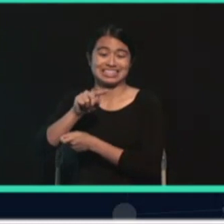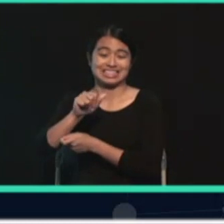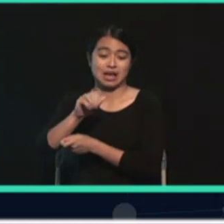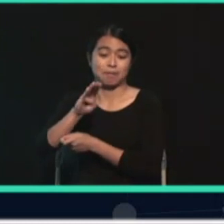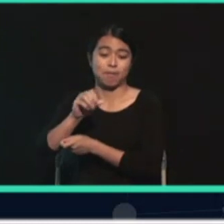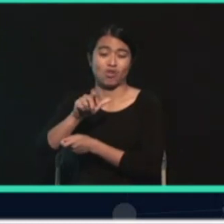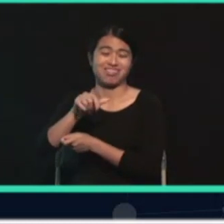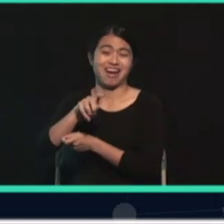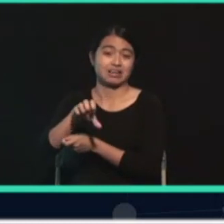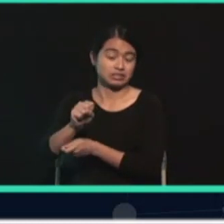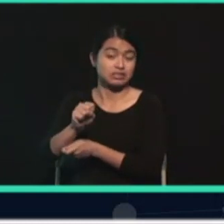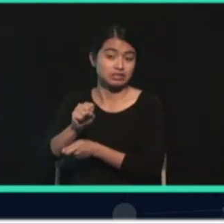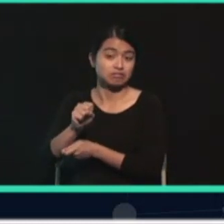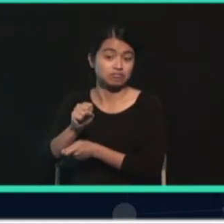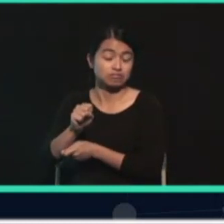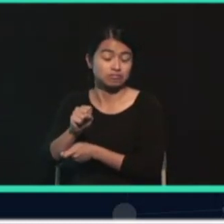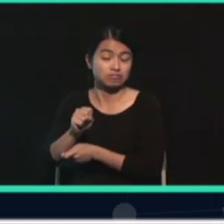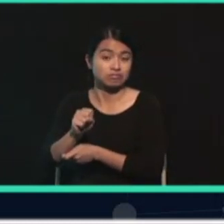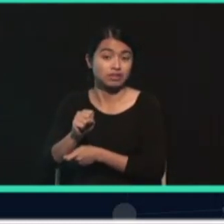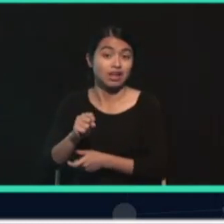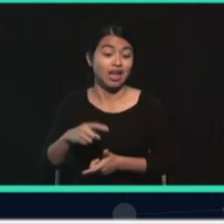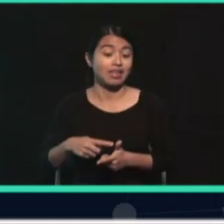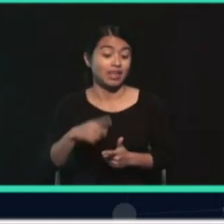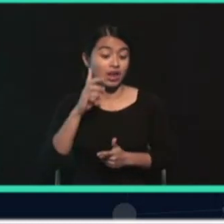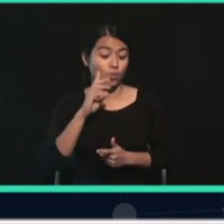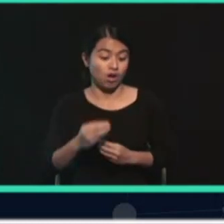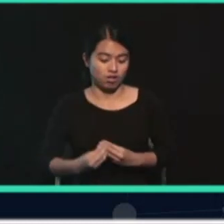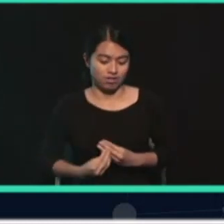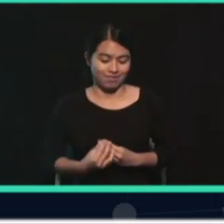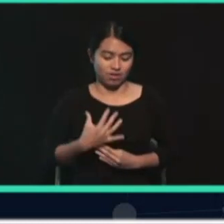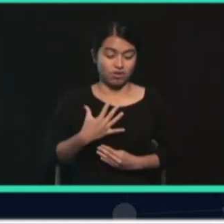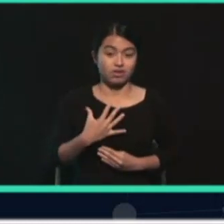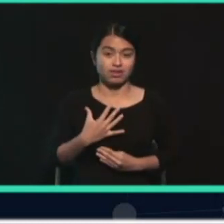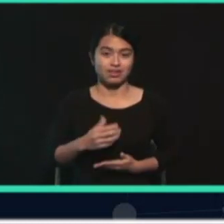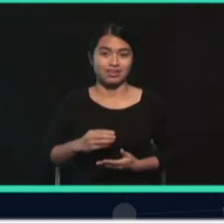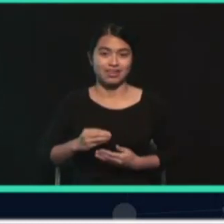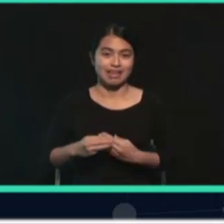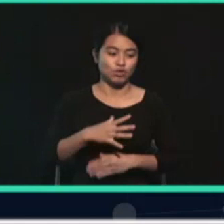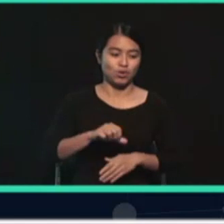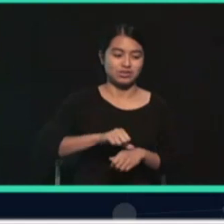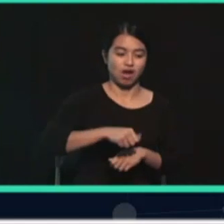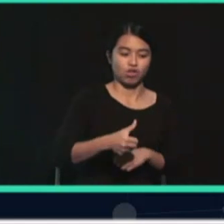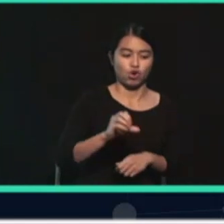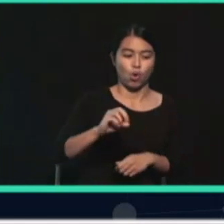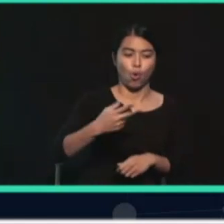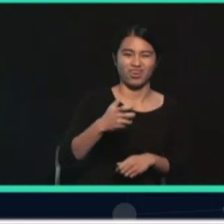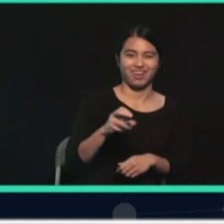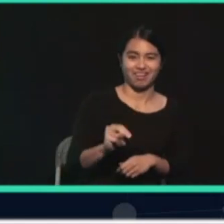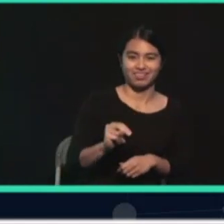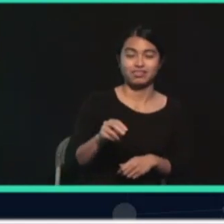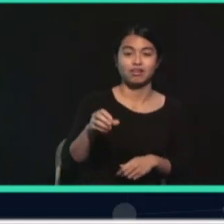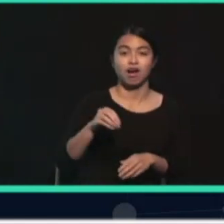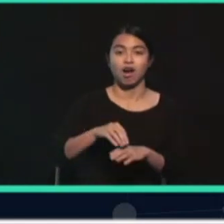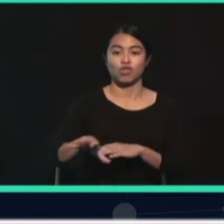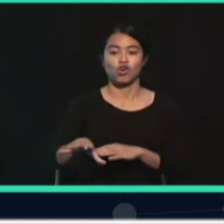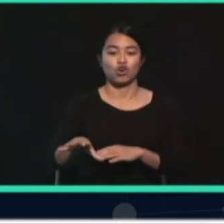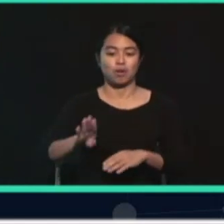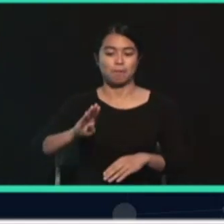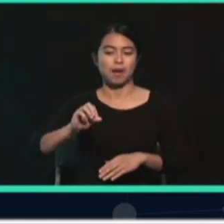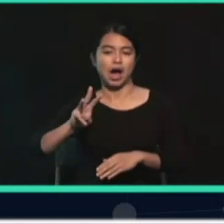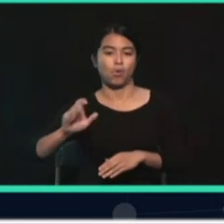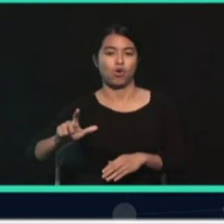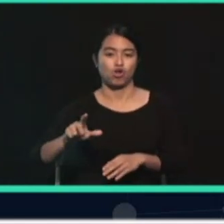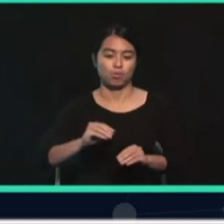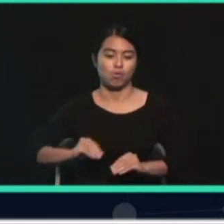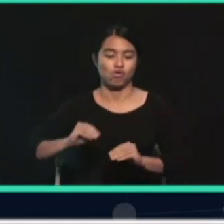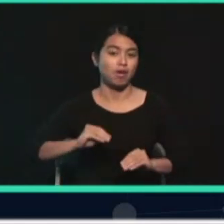For example, they might improve your inflammatory bowel disease, okay? And you can go through all this prebiotics, proteins, and